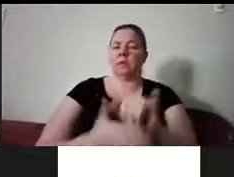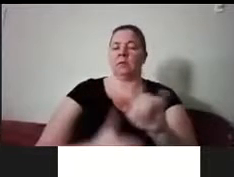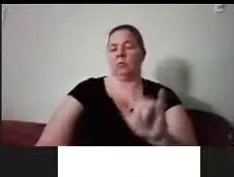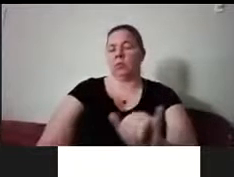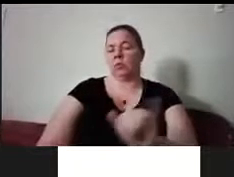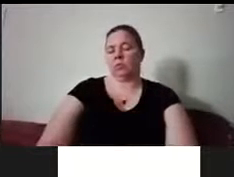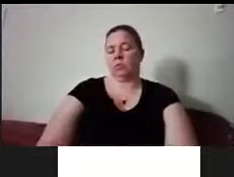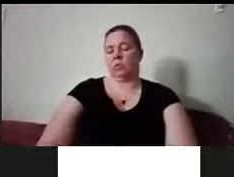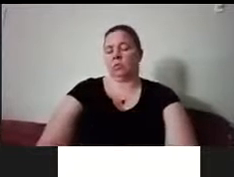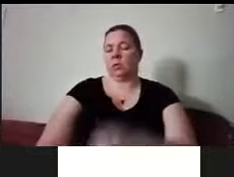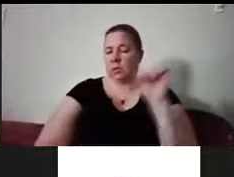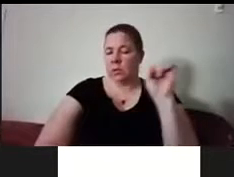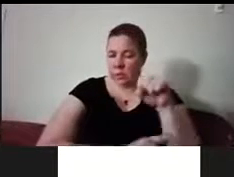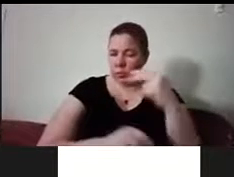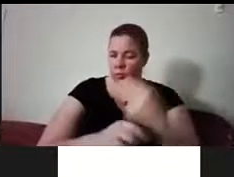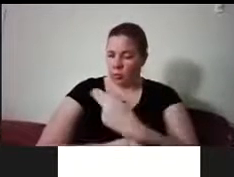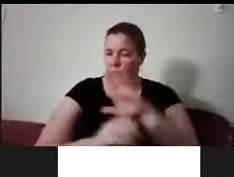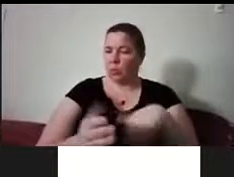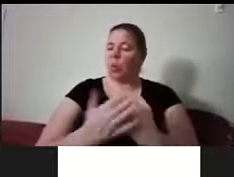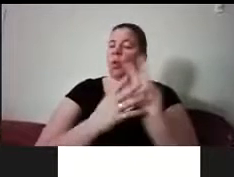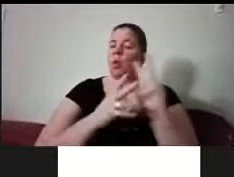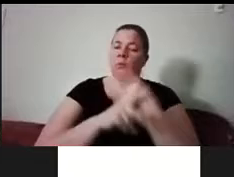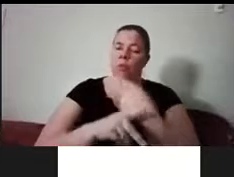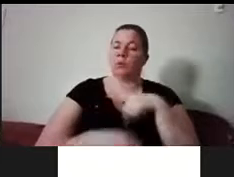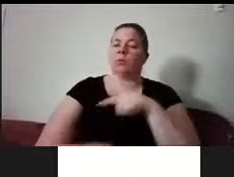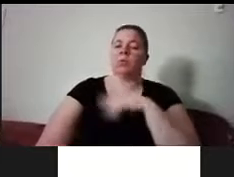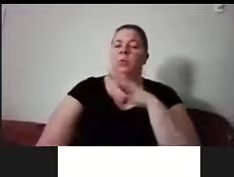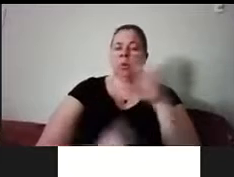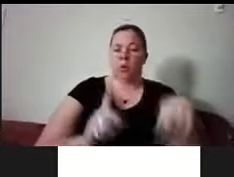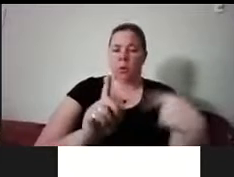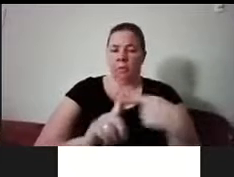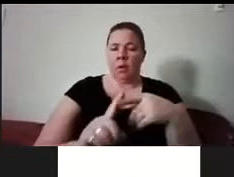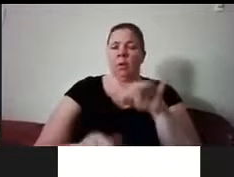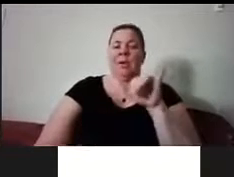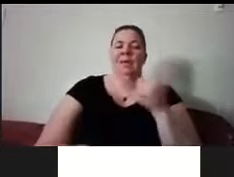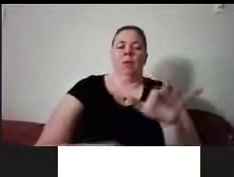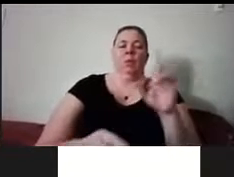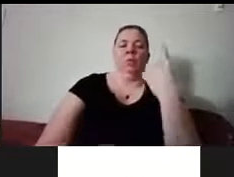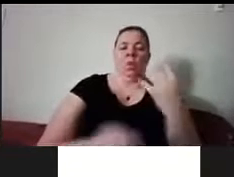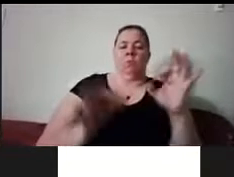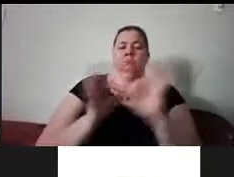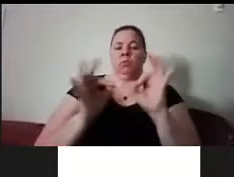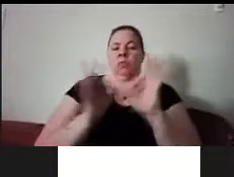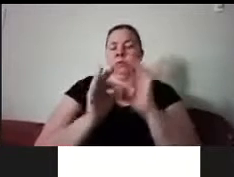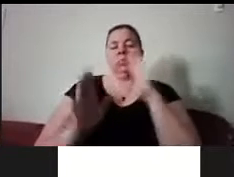to use all the products that we speak about, and at that one price, which is fantastic.